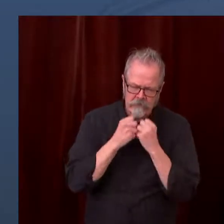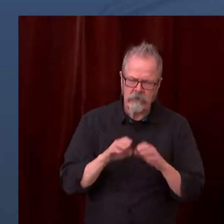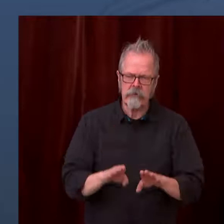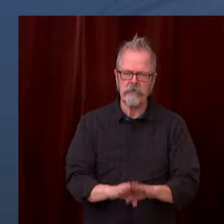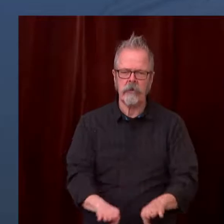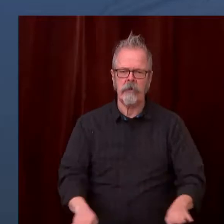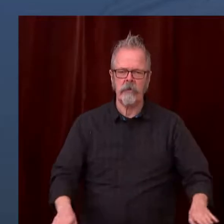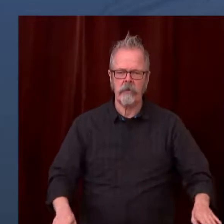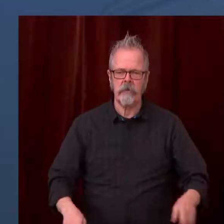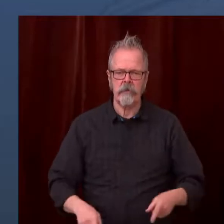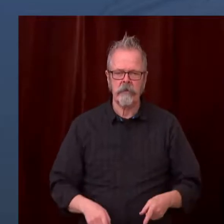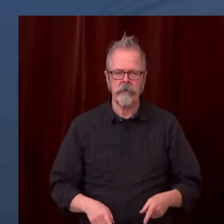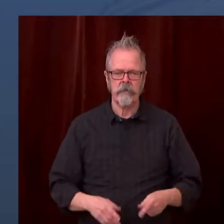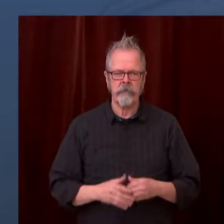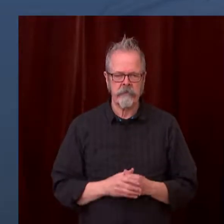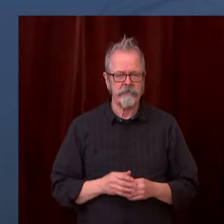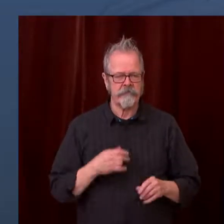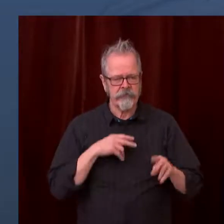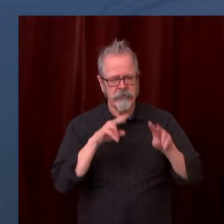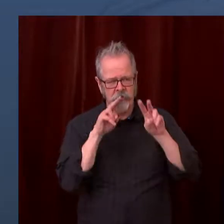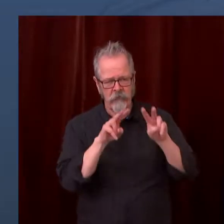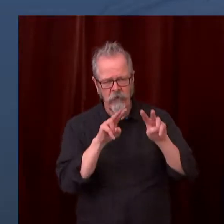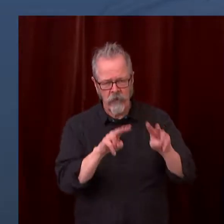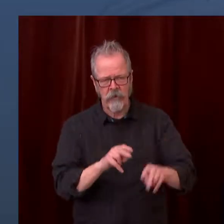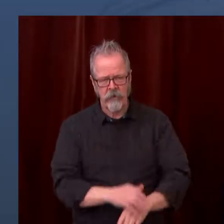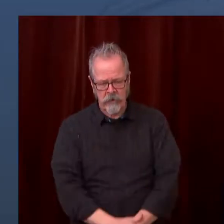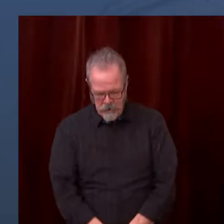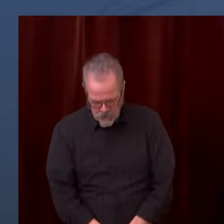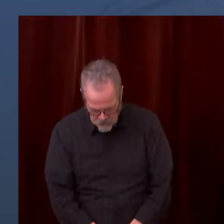And I'm looking forward to that happening.